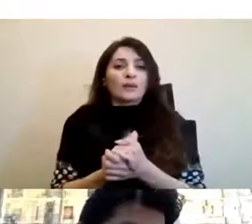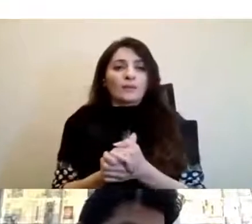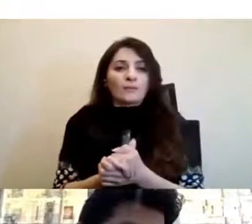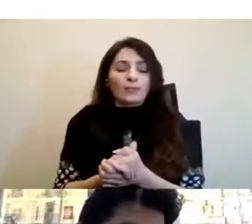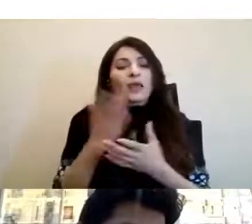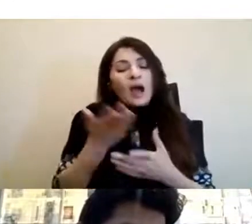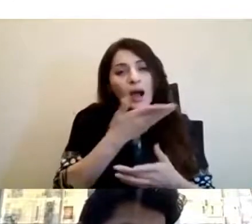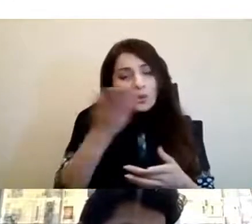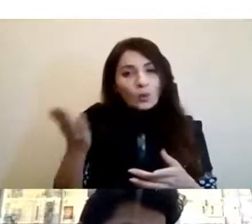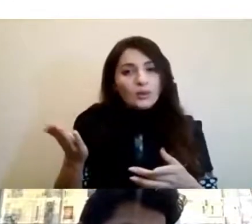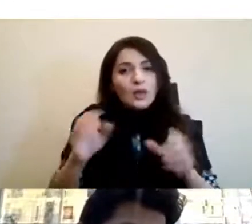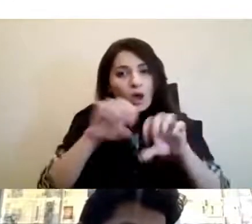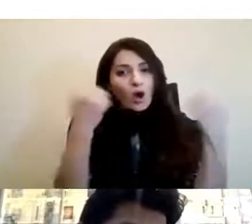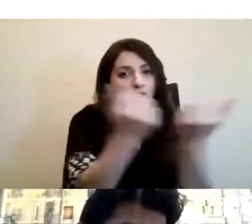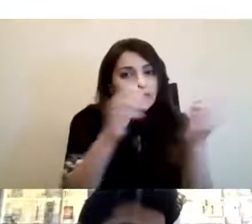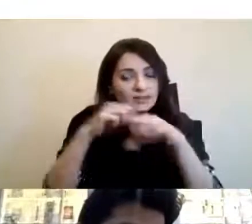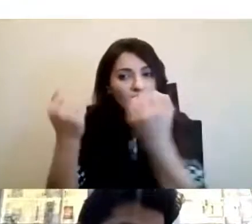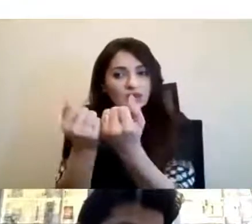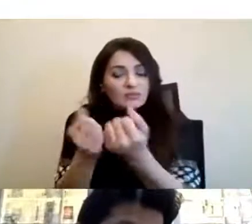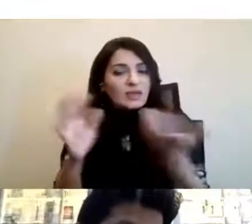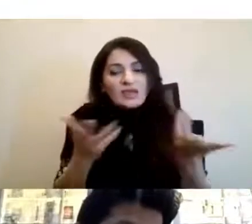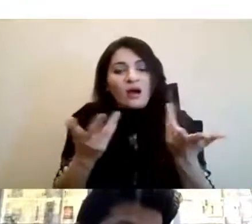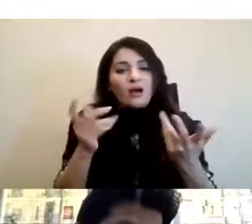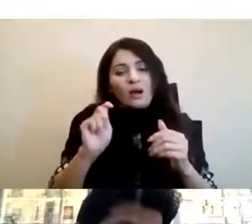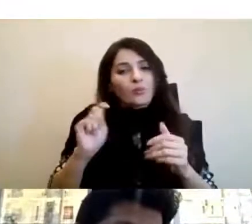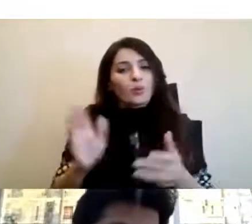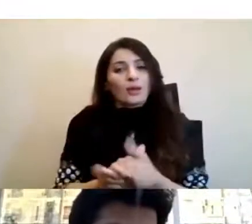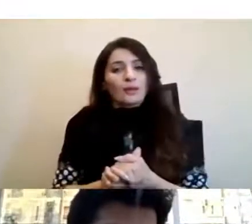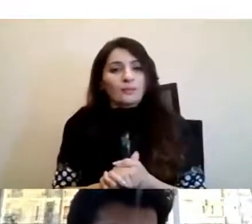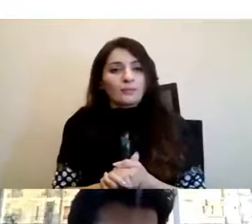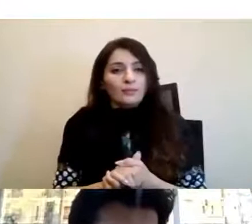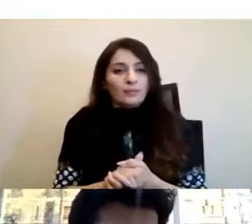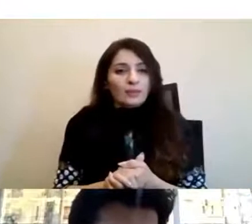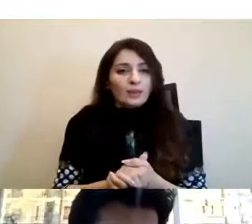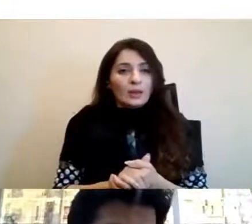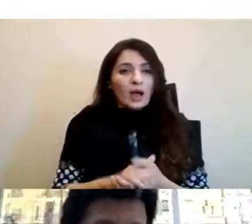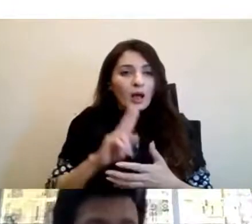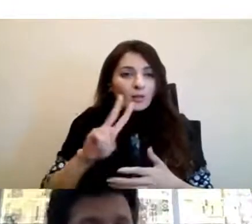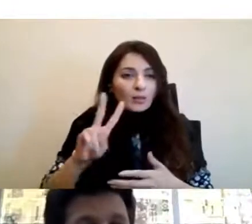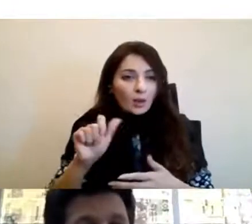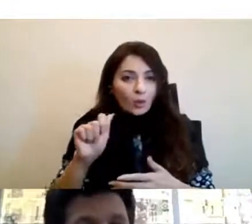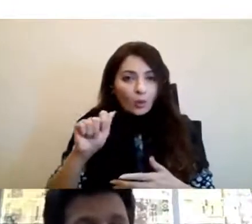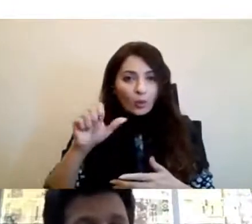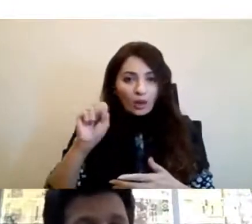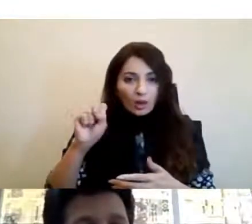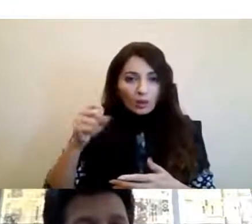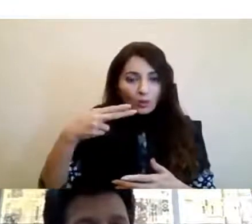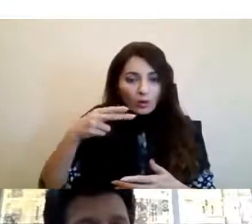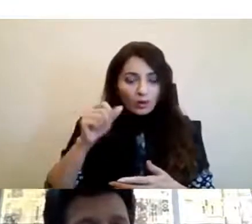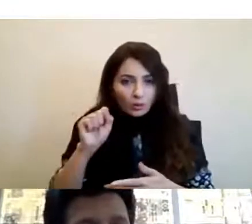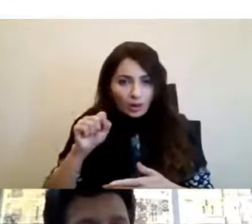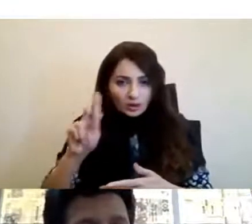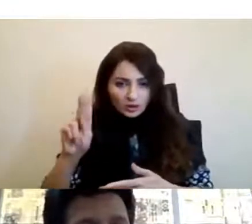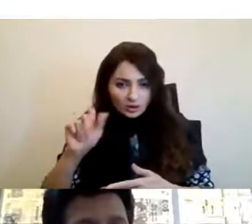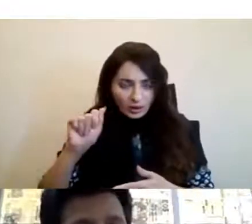organization have been directly involved. I will start with Bhaskar. perhaps you can give your